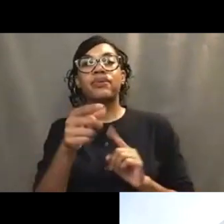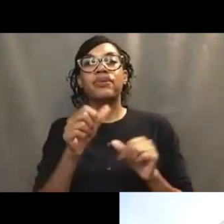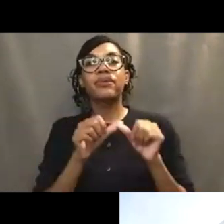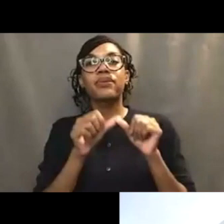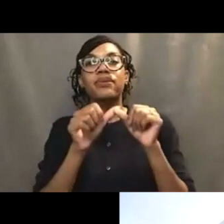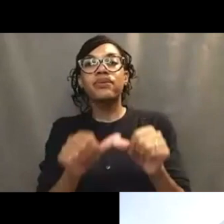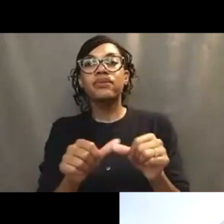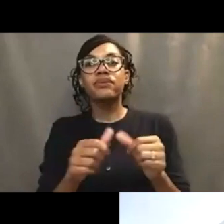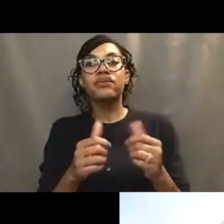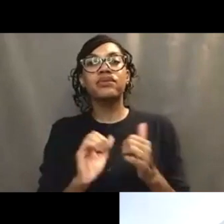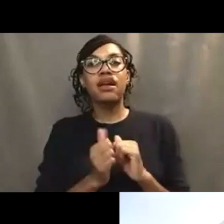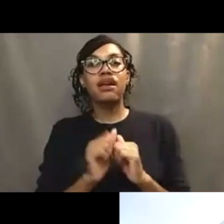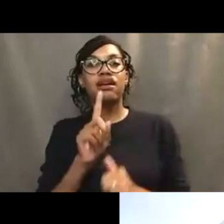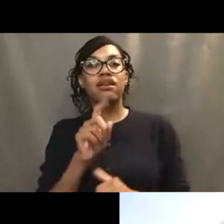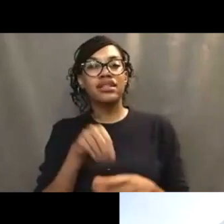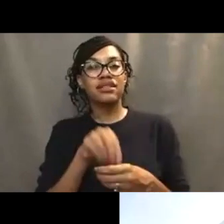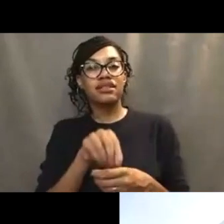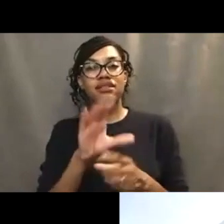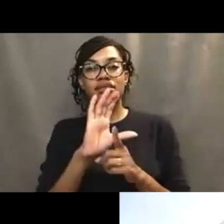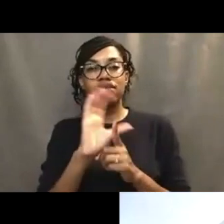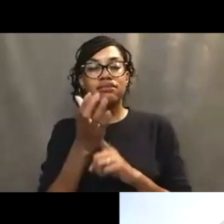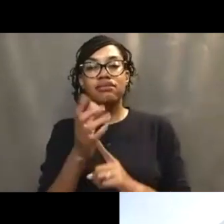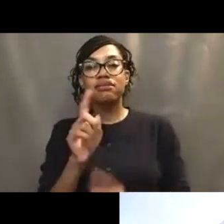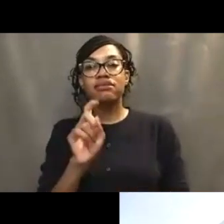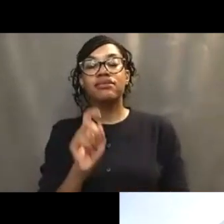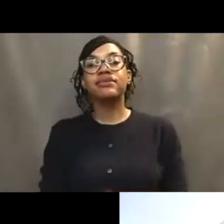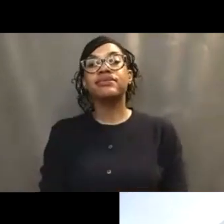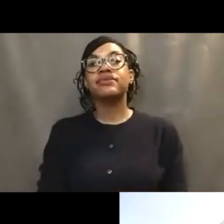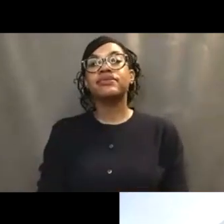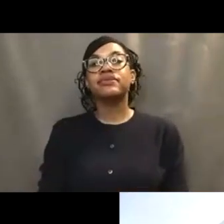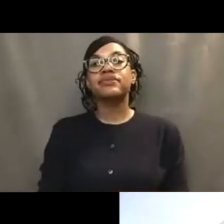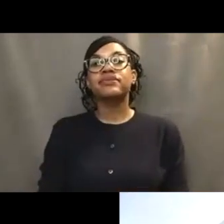forward in this context?